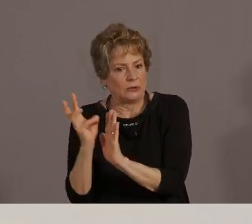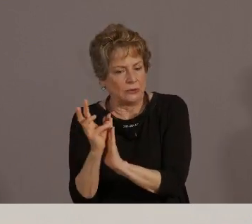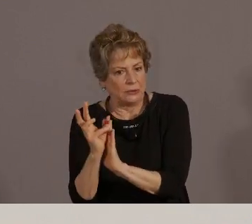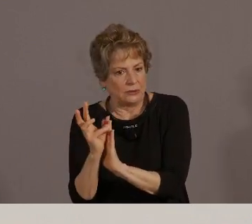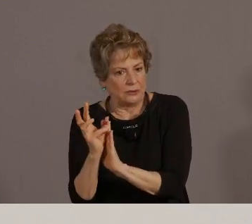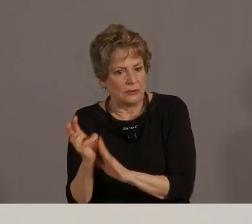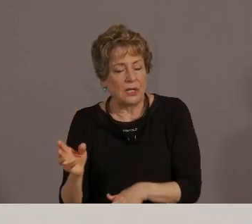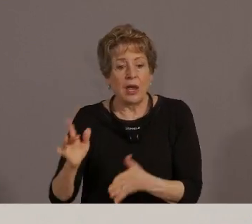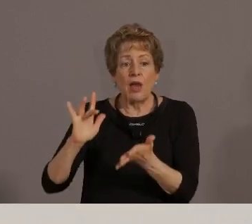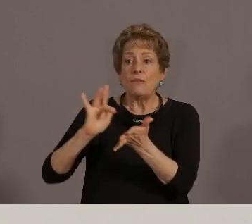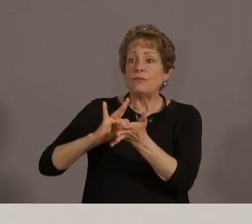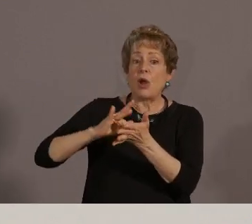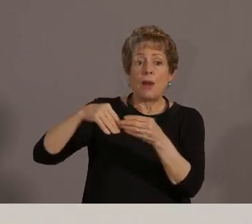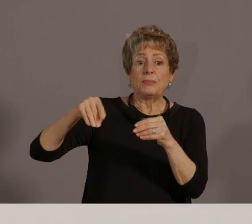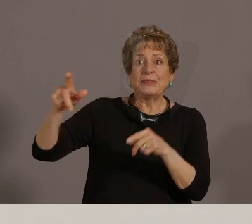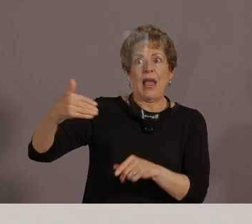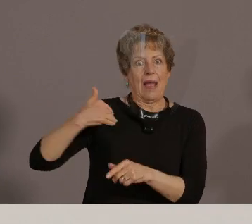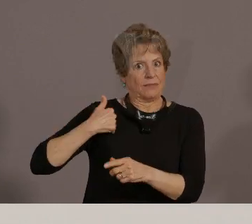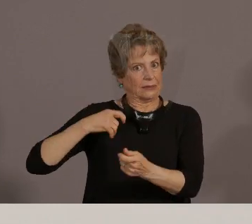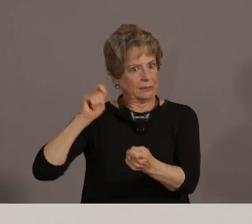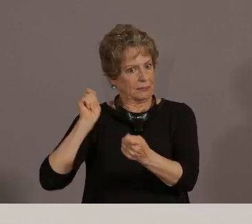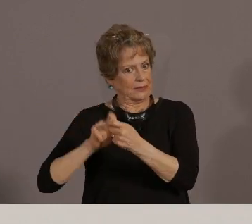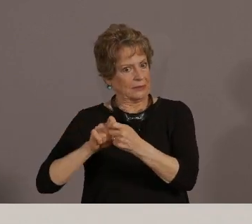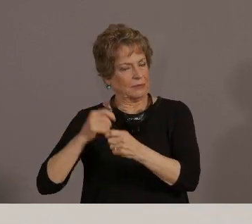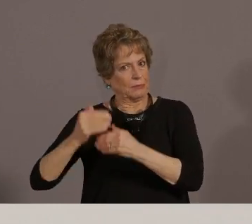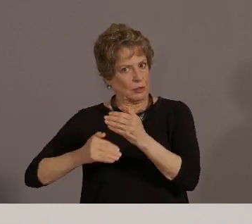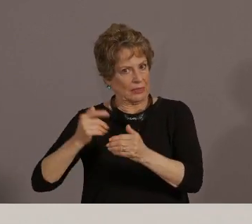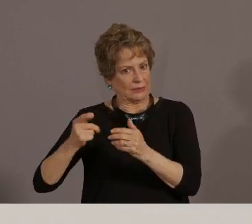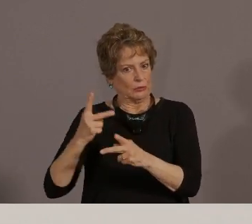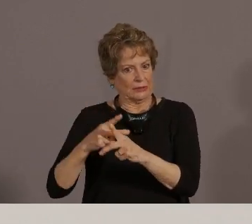goes out and knowing what the end time is on that.